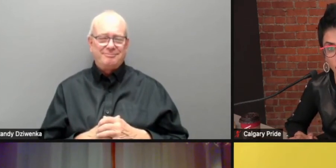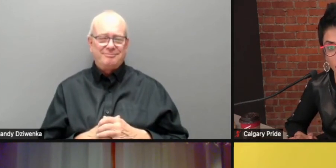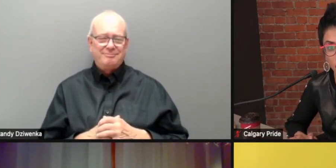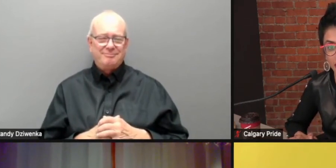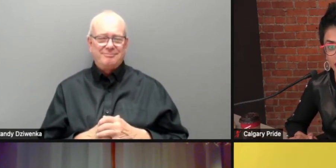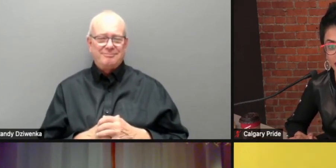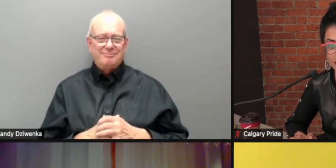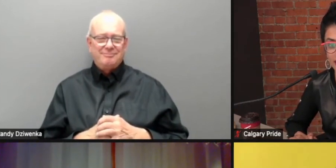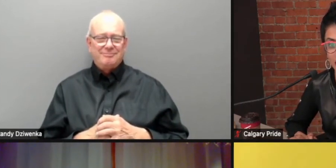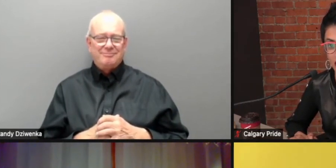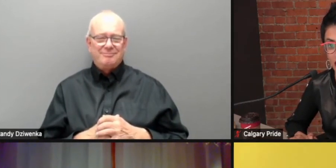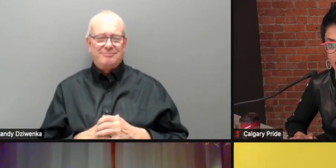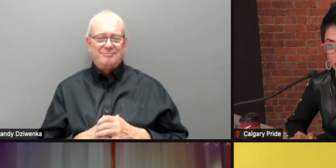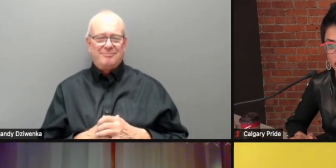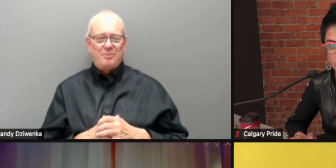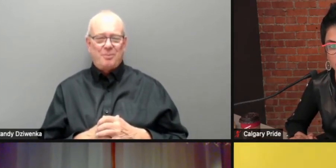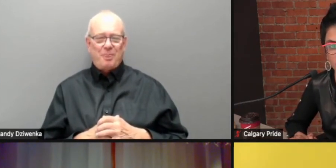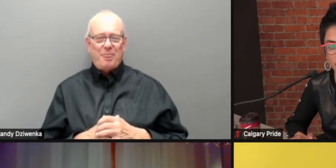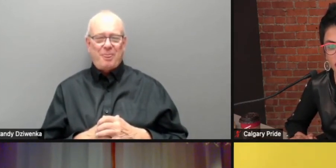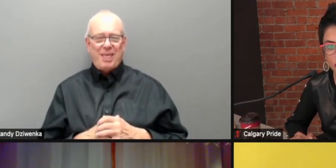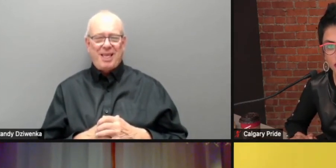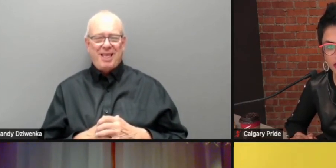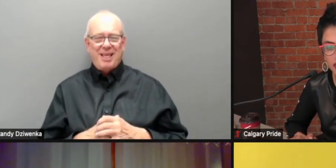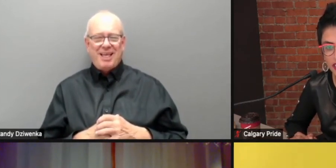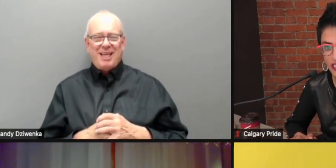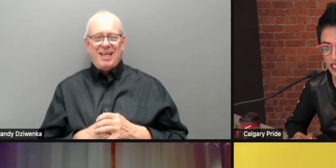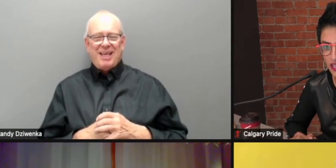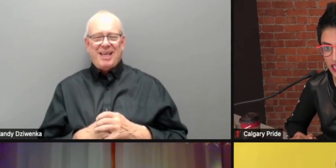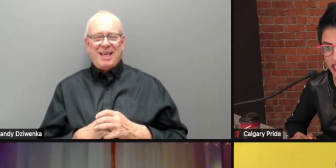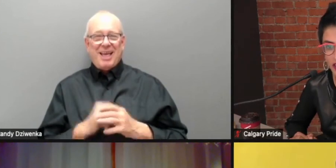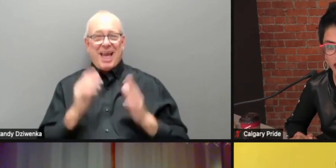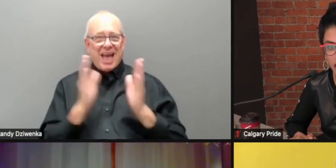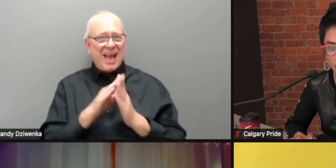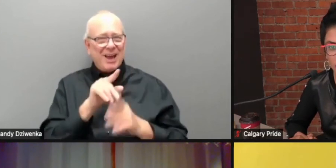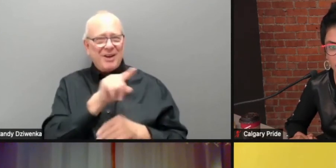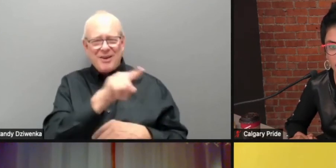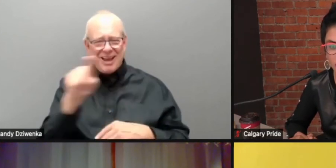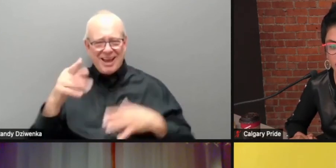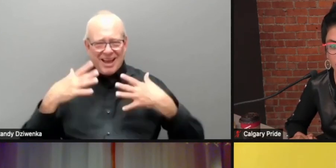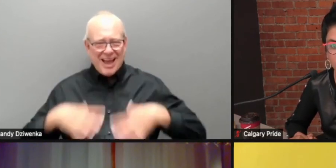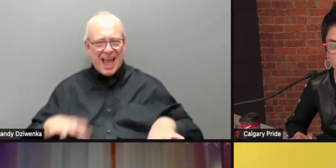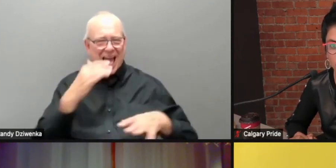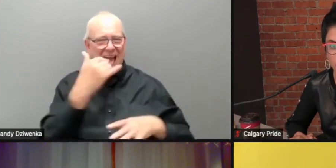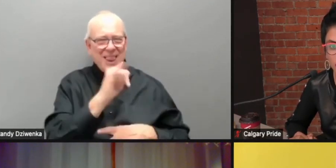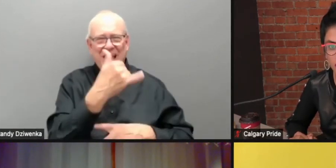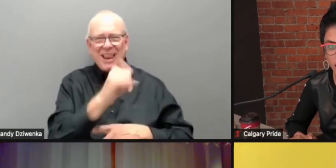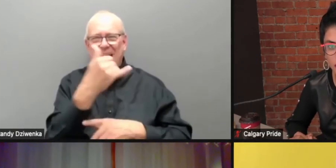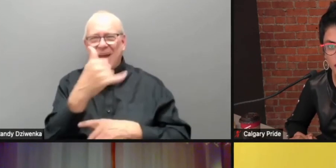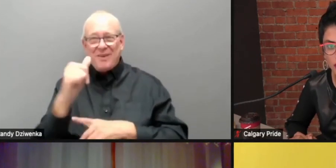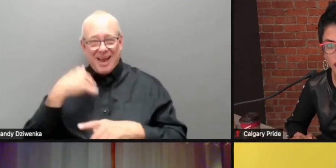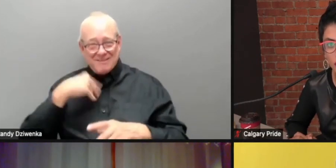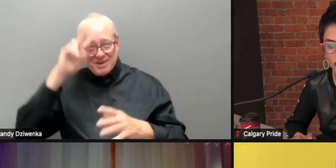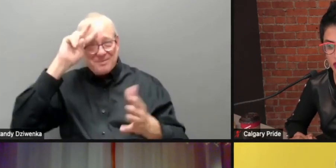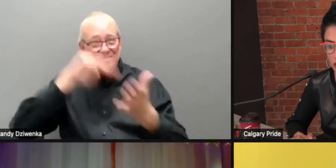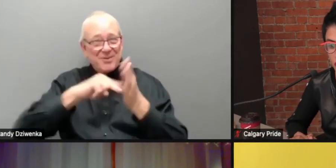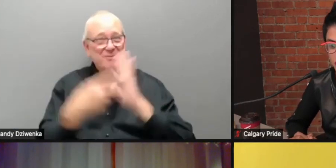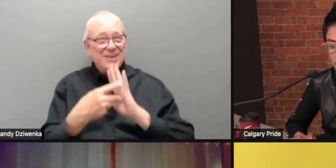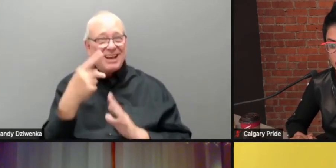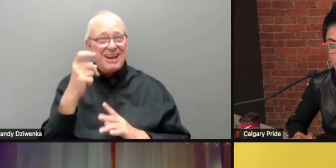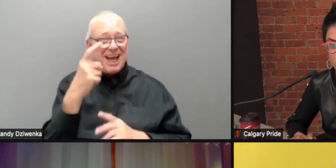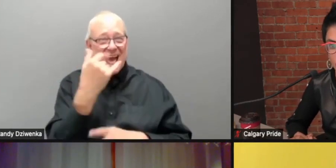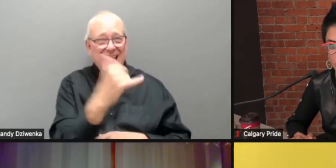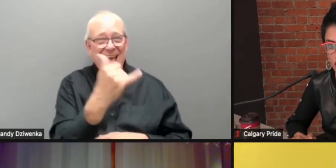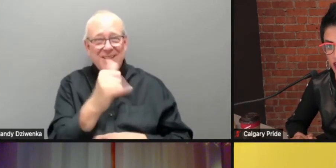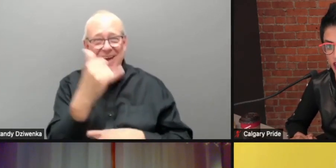the call, and it was a synchronicity thing that happened, that the folks who are in Calgary are wearing